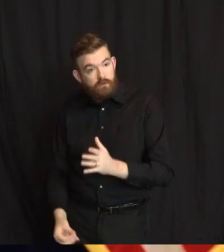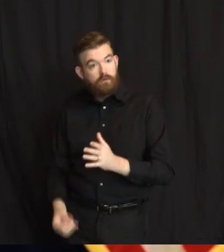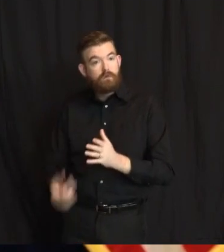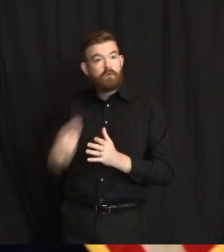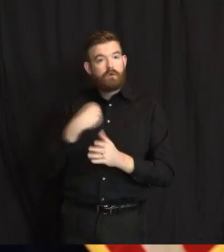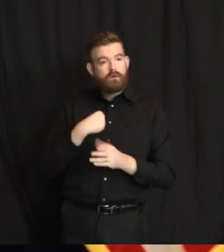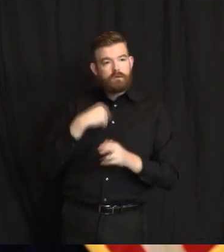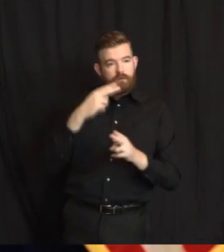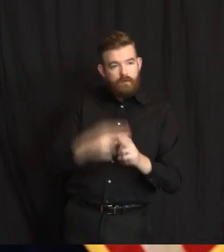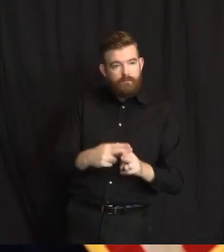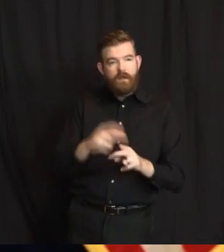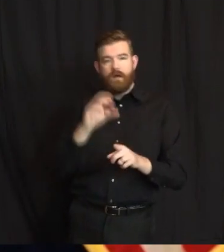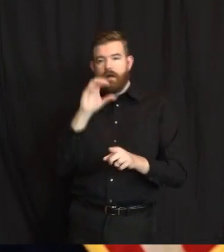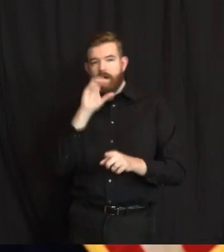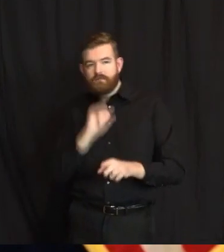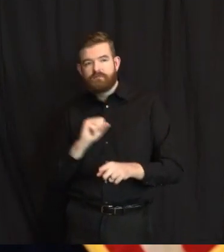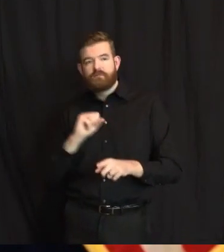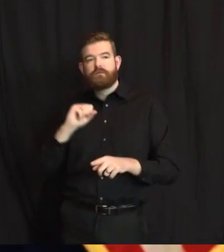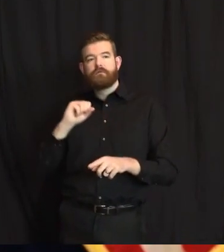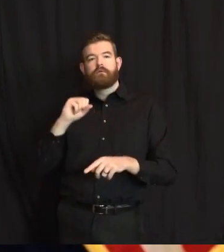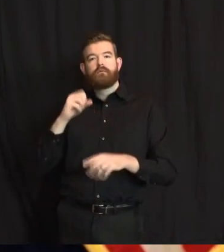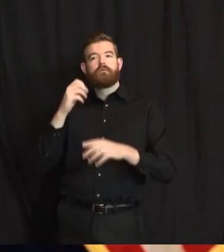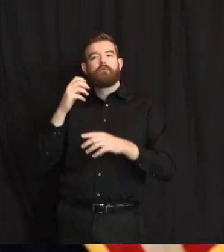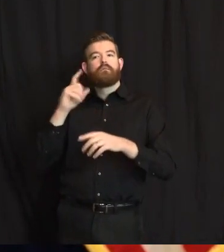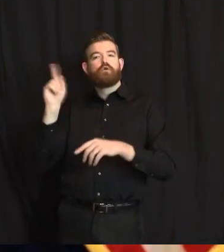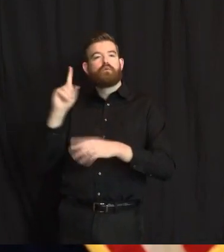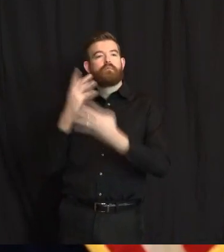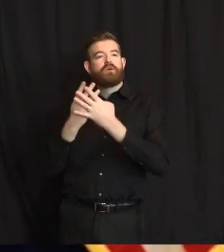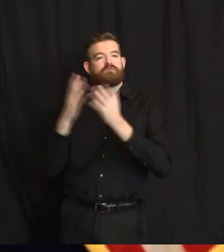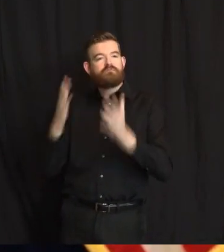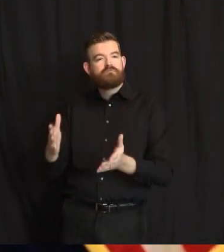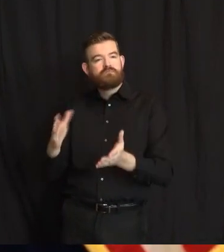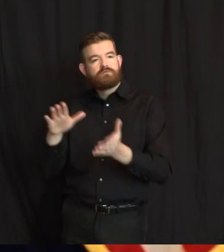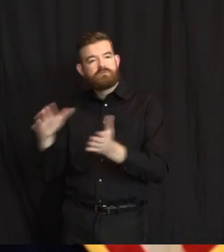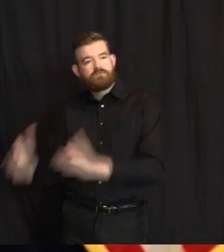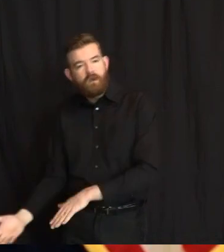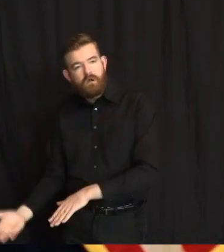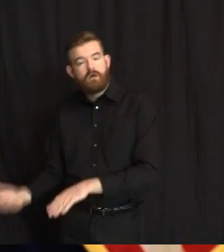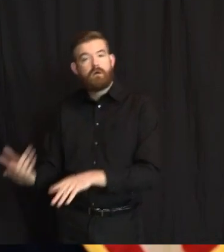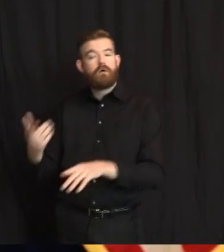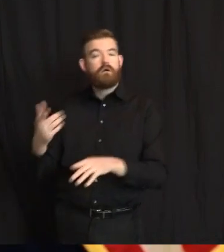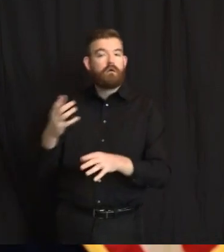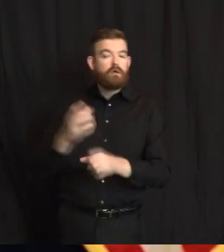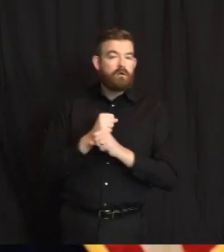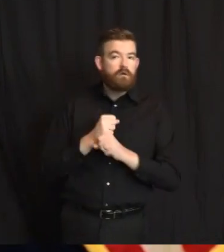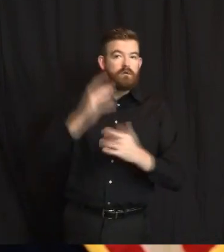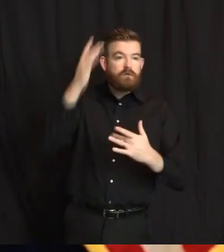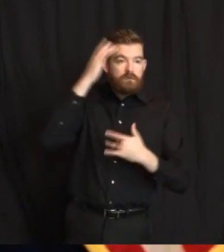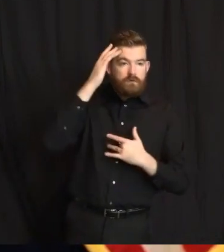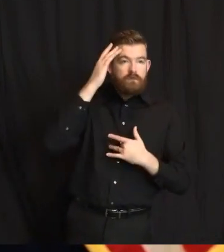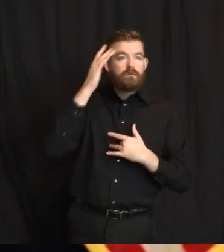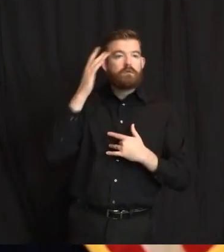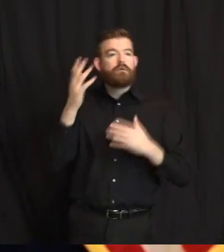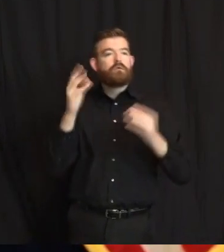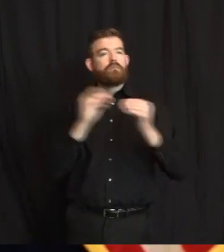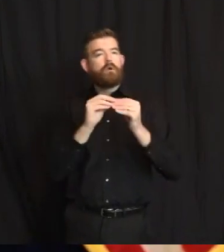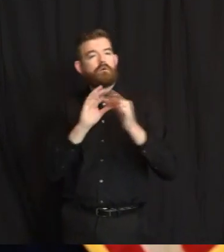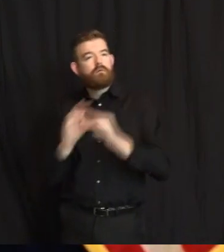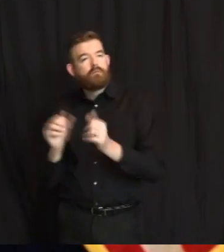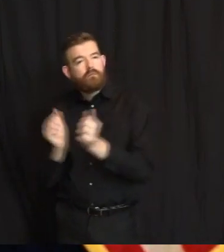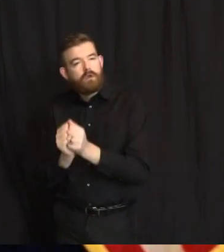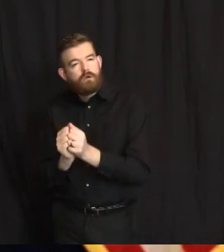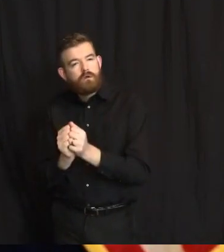he or she got infected? And also wanted to hear a little bit more about the relationship with Rutgers. You mentioned some sort of